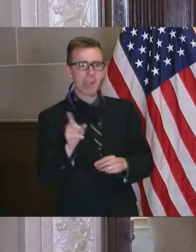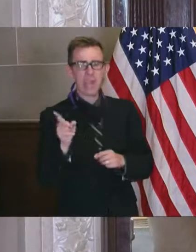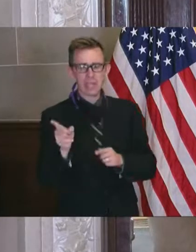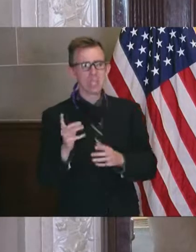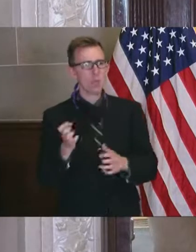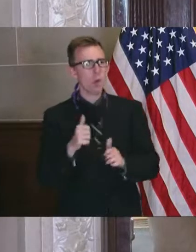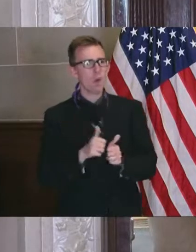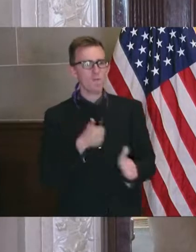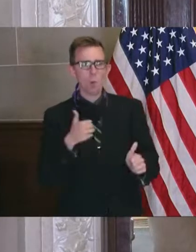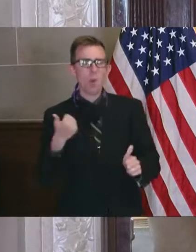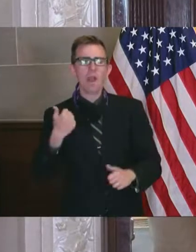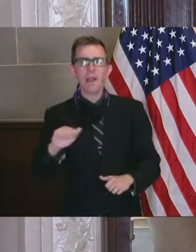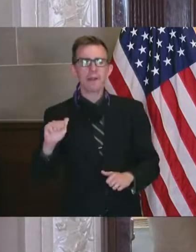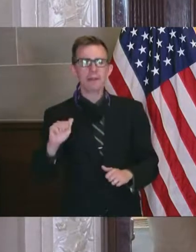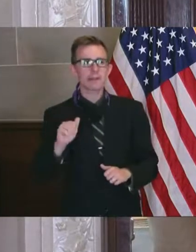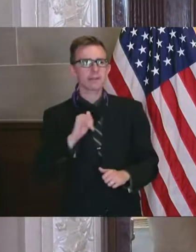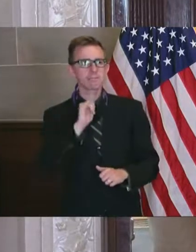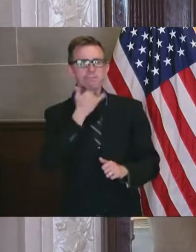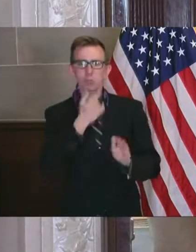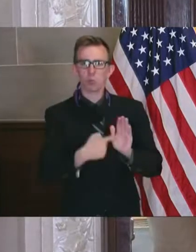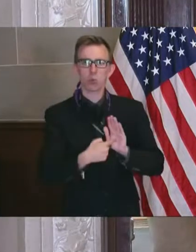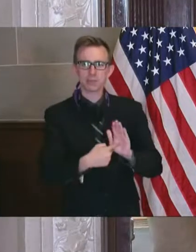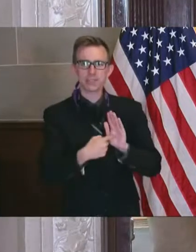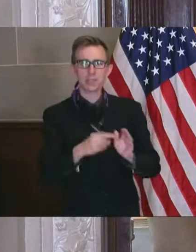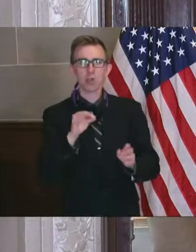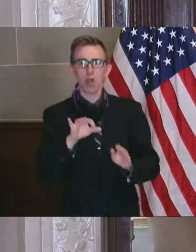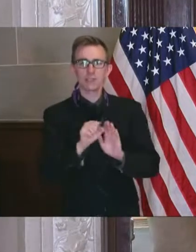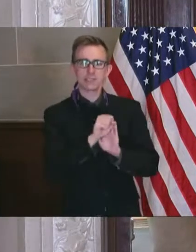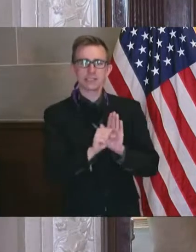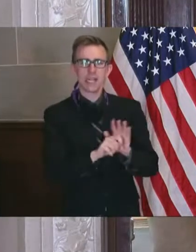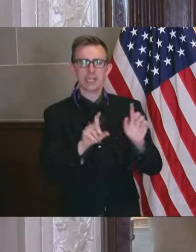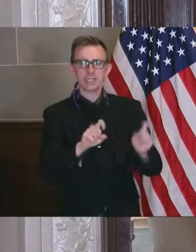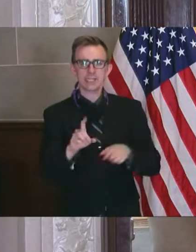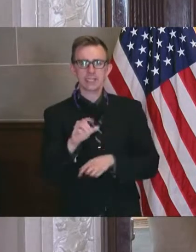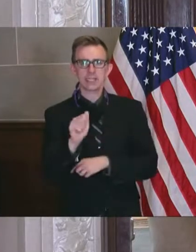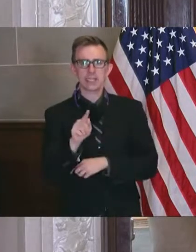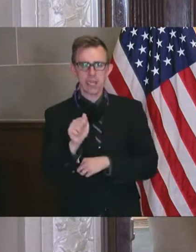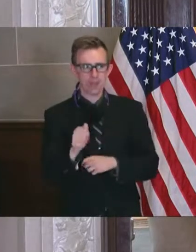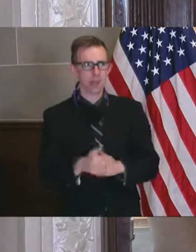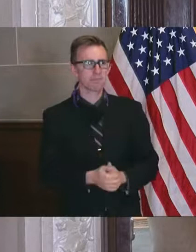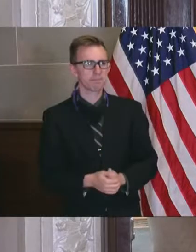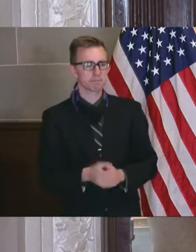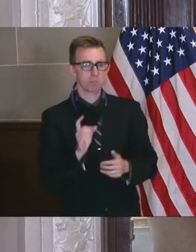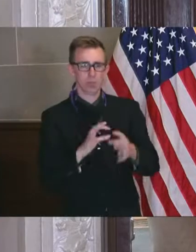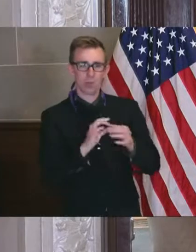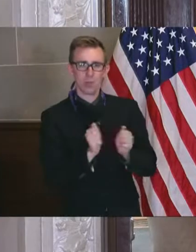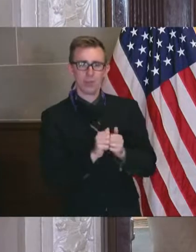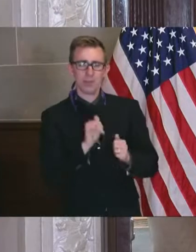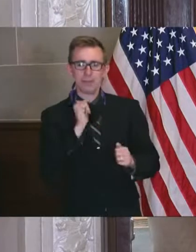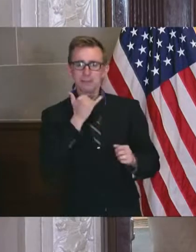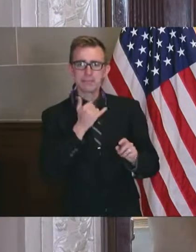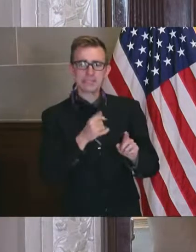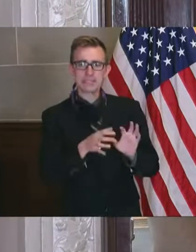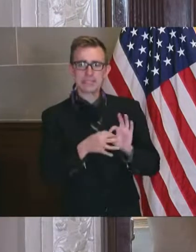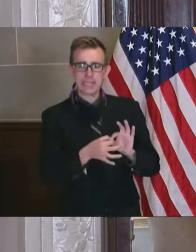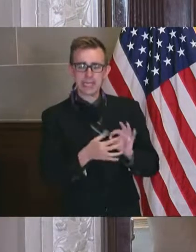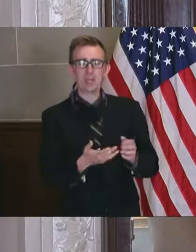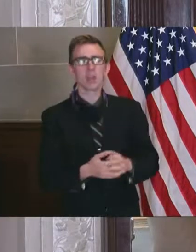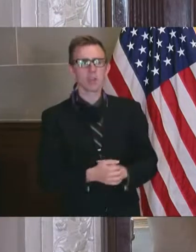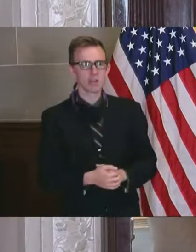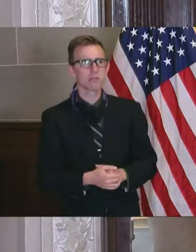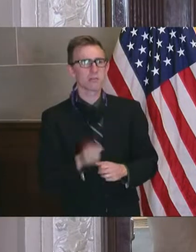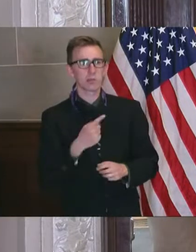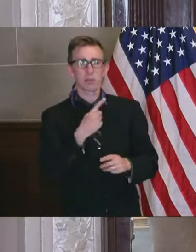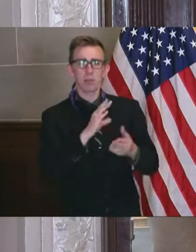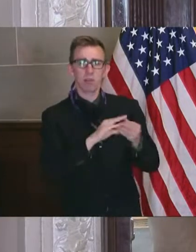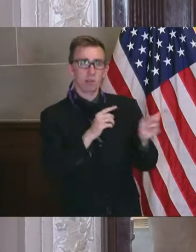to avoid any misleading representation of state testing data. Yeah. Speaking of misleading, last week you said that the